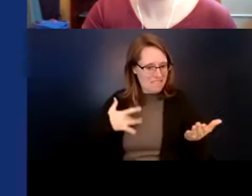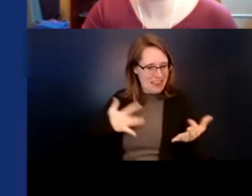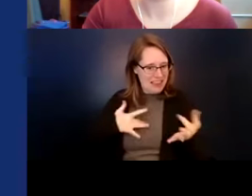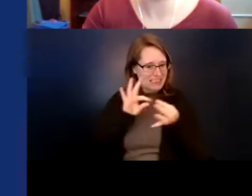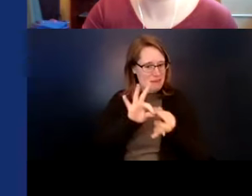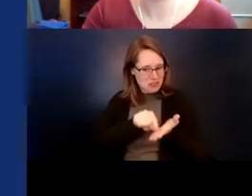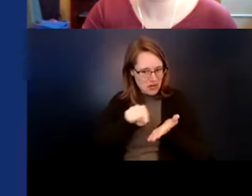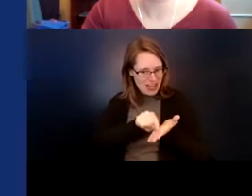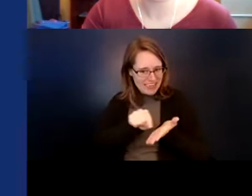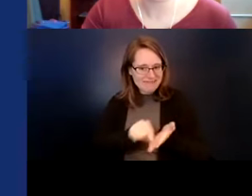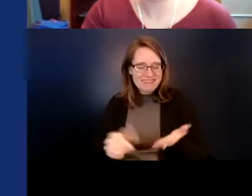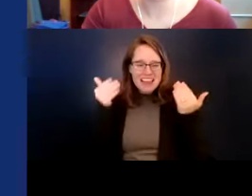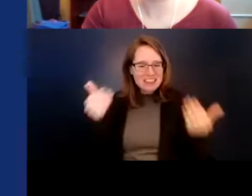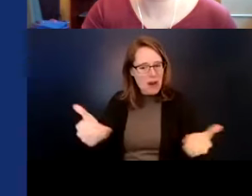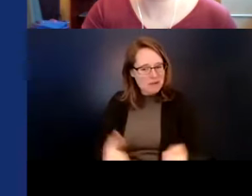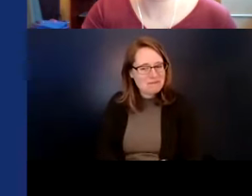Let's go.